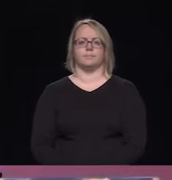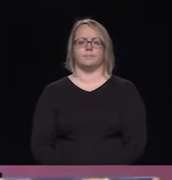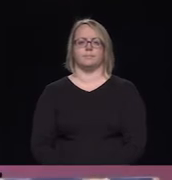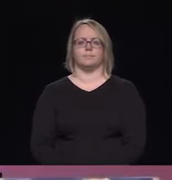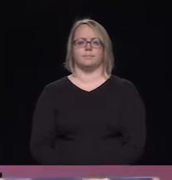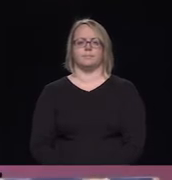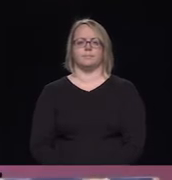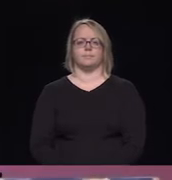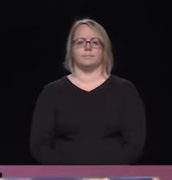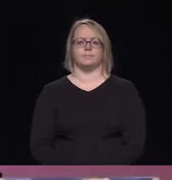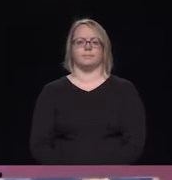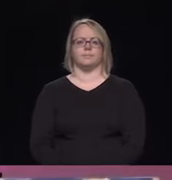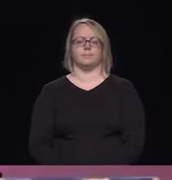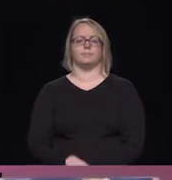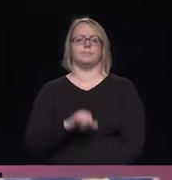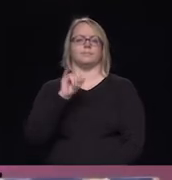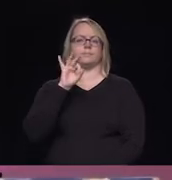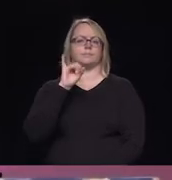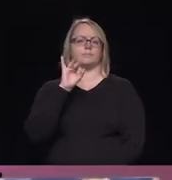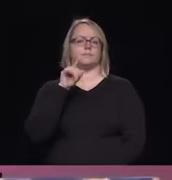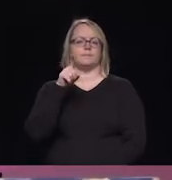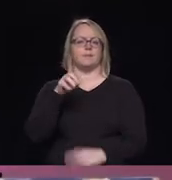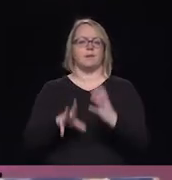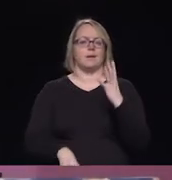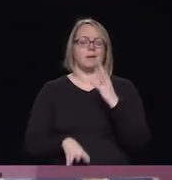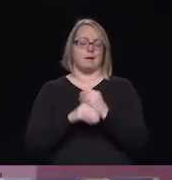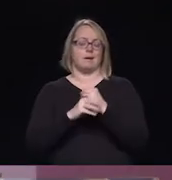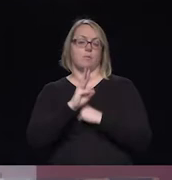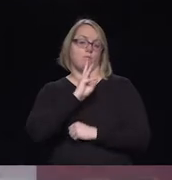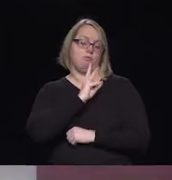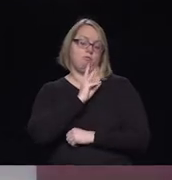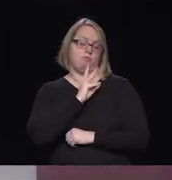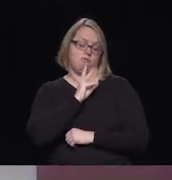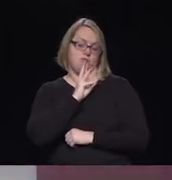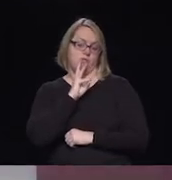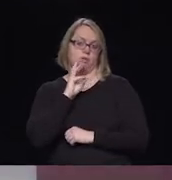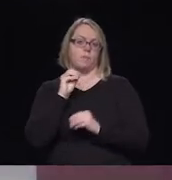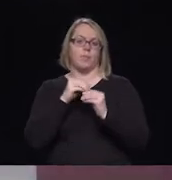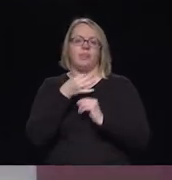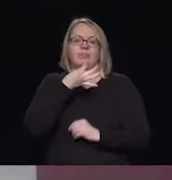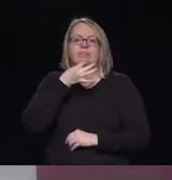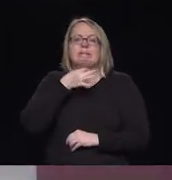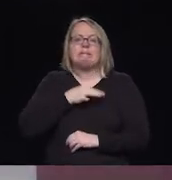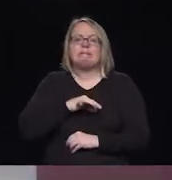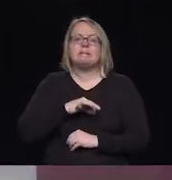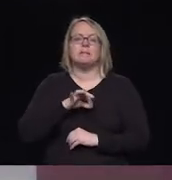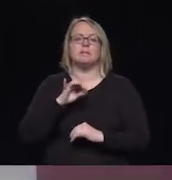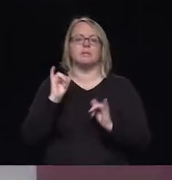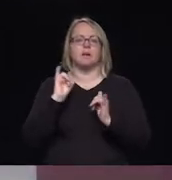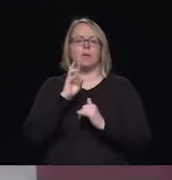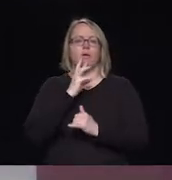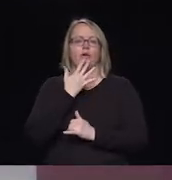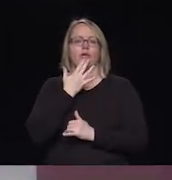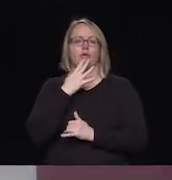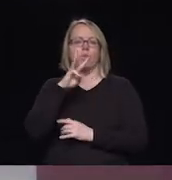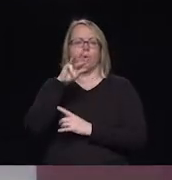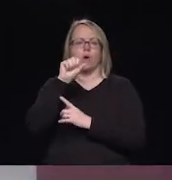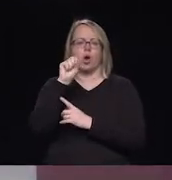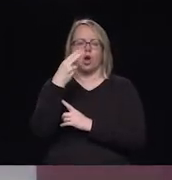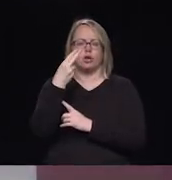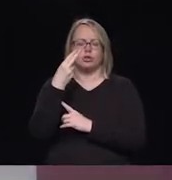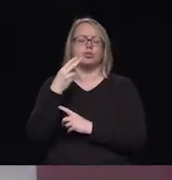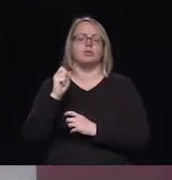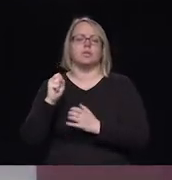And I'm going to go ahead and stroke that water over that light blue part of the